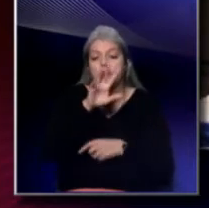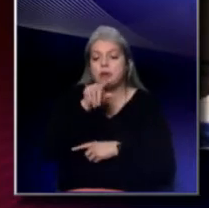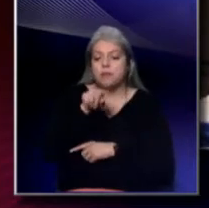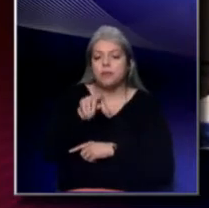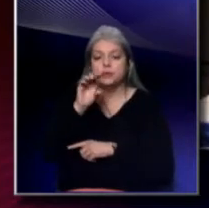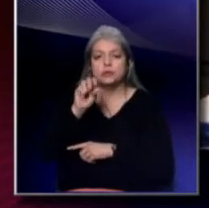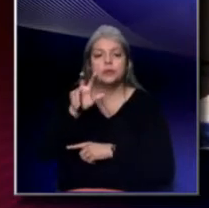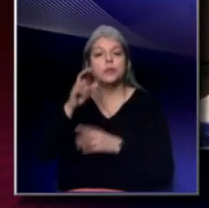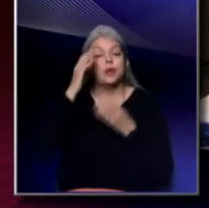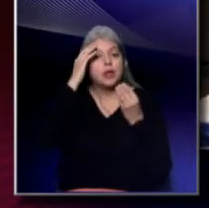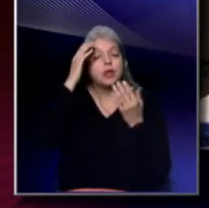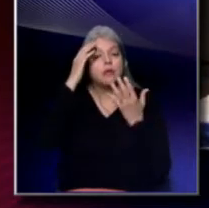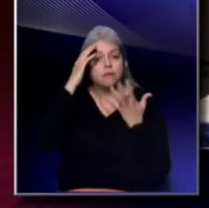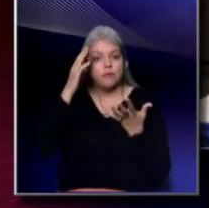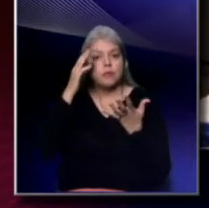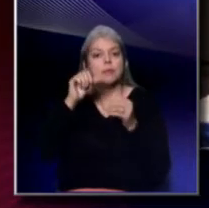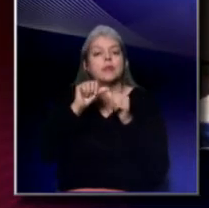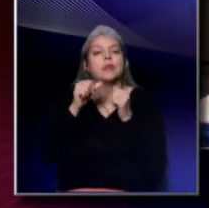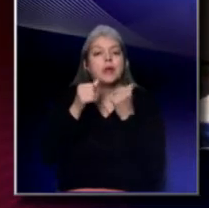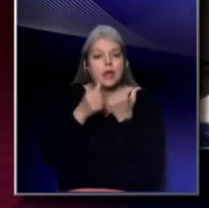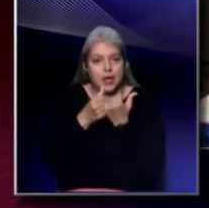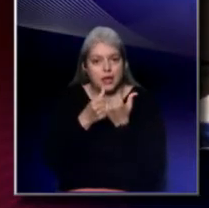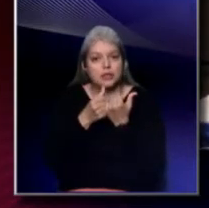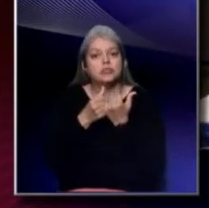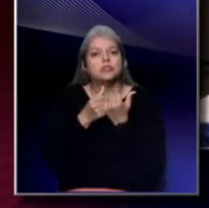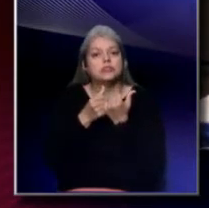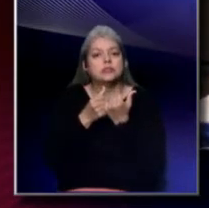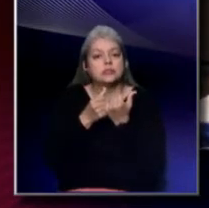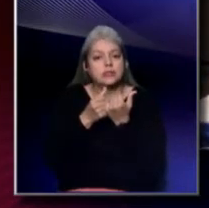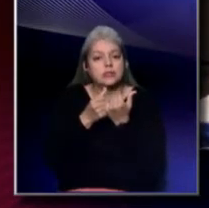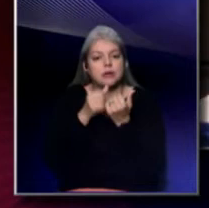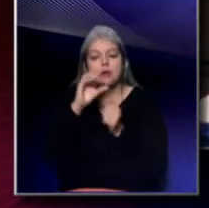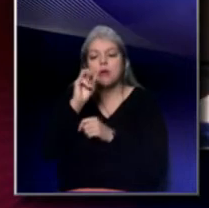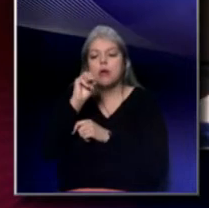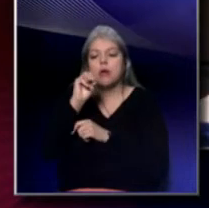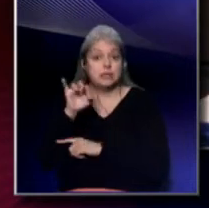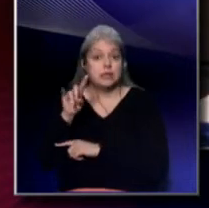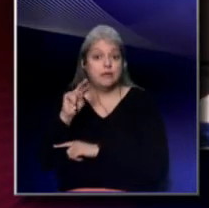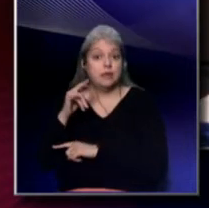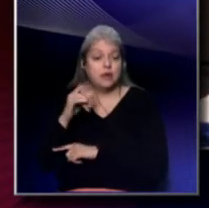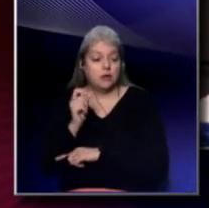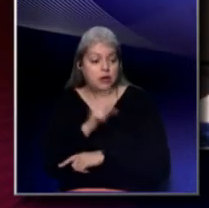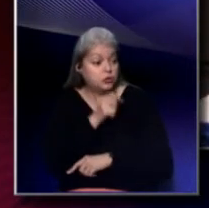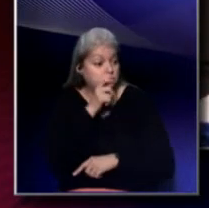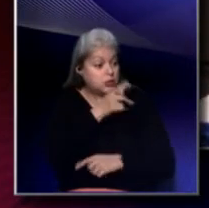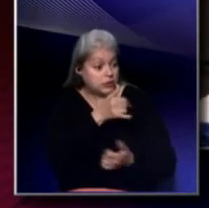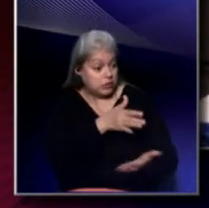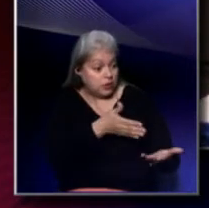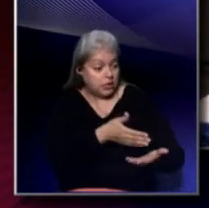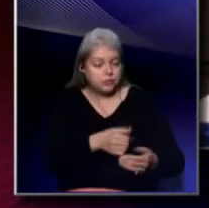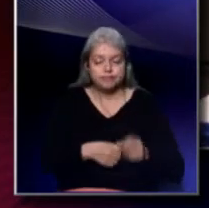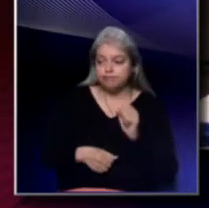5.03, information item, agency ombudsman privilege update. That has me as the person update. Still here.